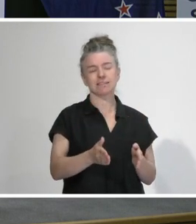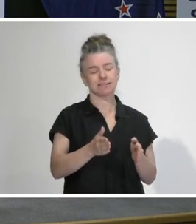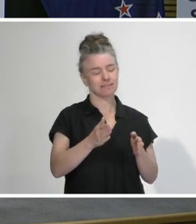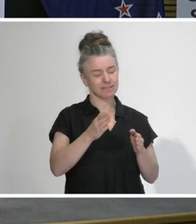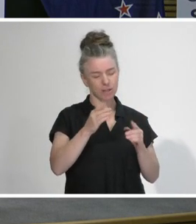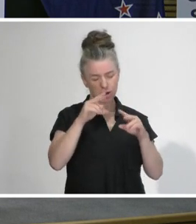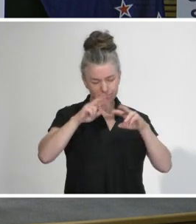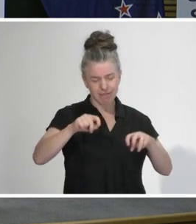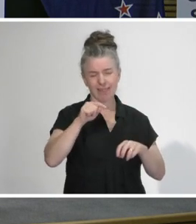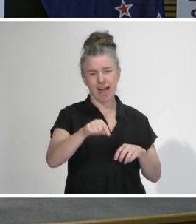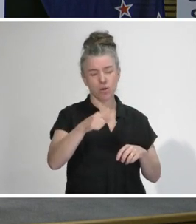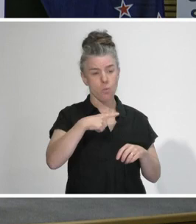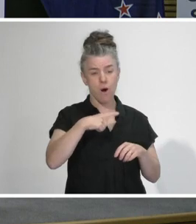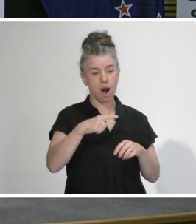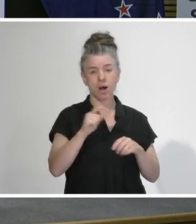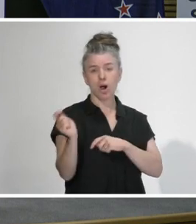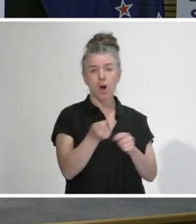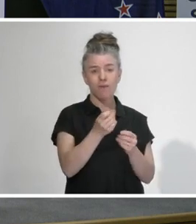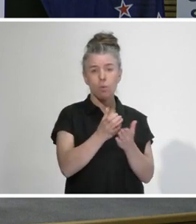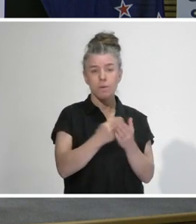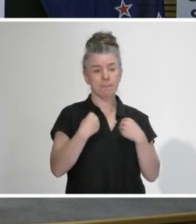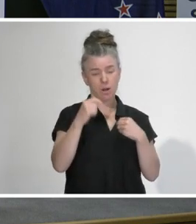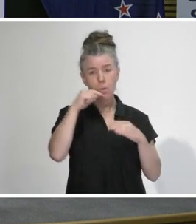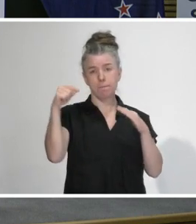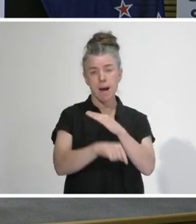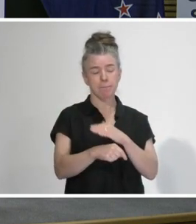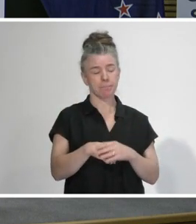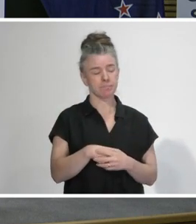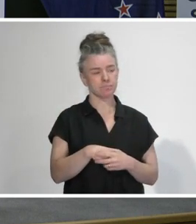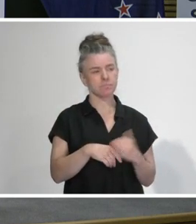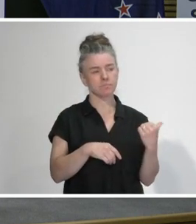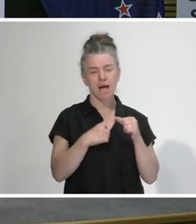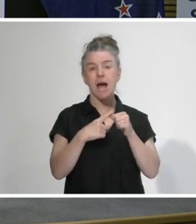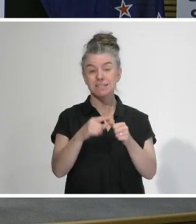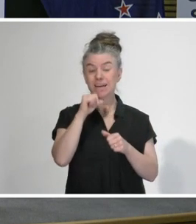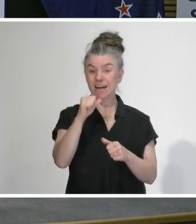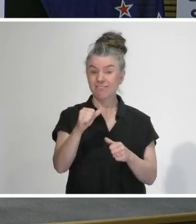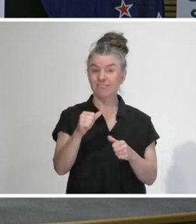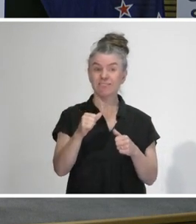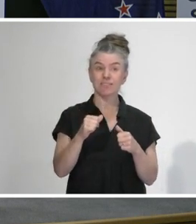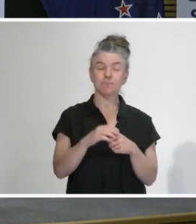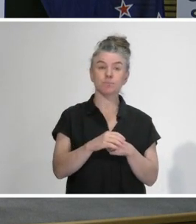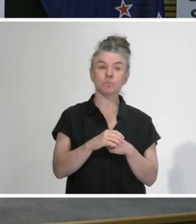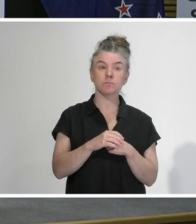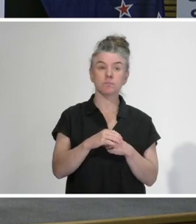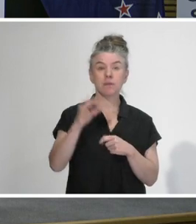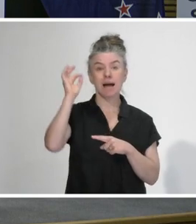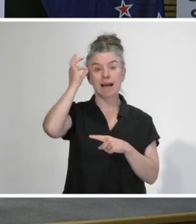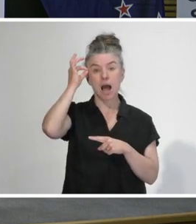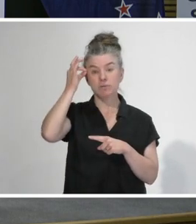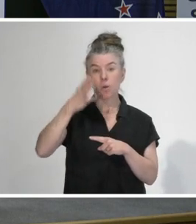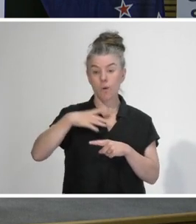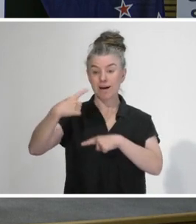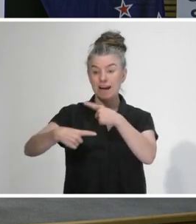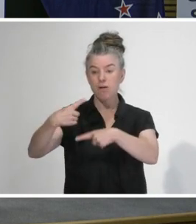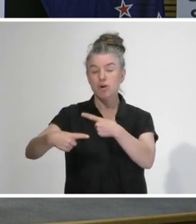so think of that? What we have done in some areas where it is health and safety, in the sense that councils have said they want to keep maintenance